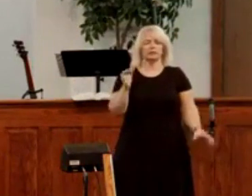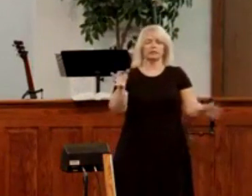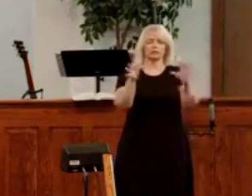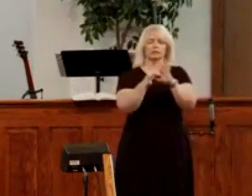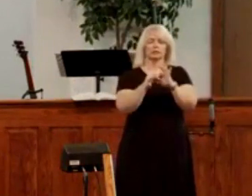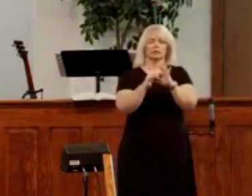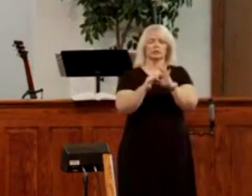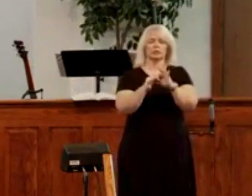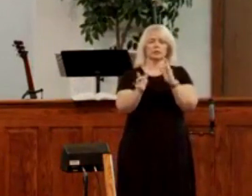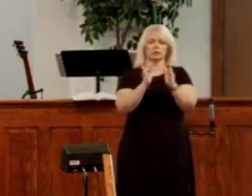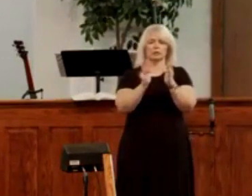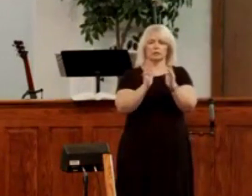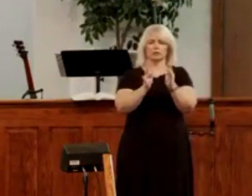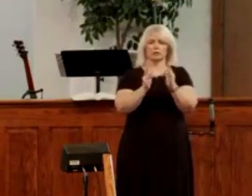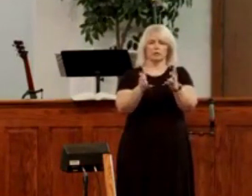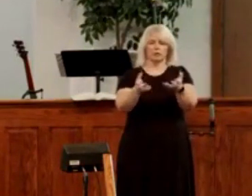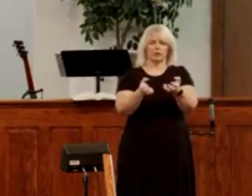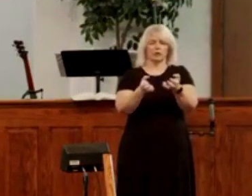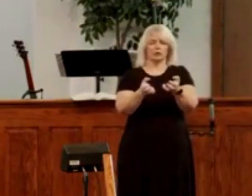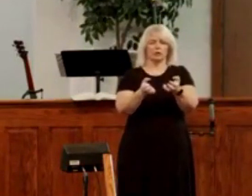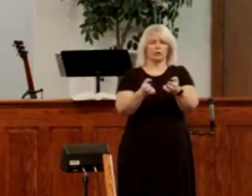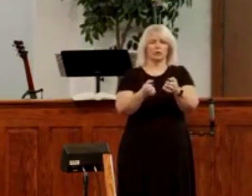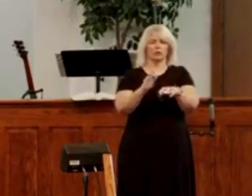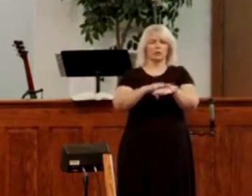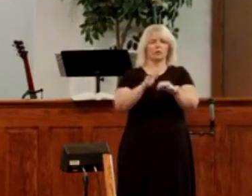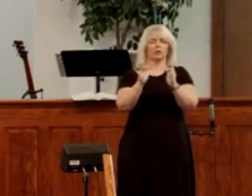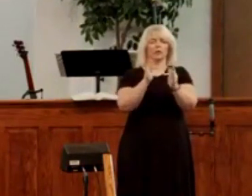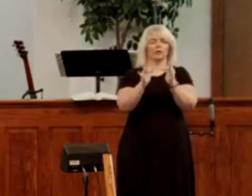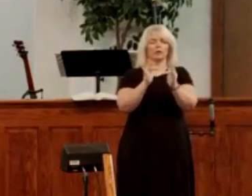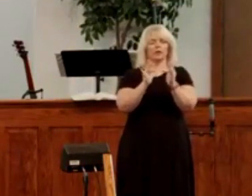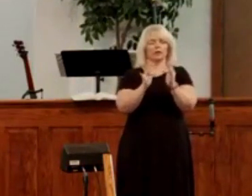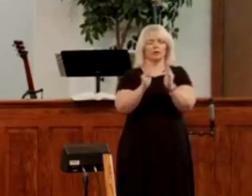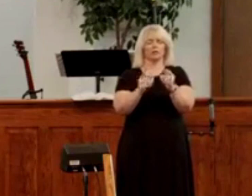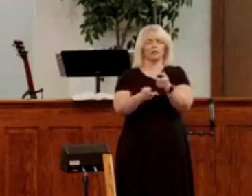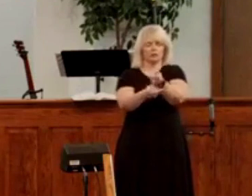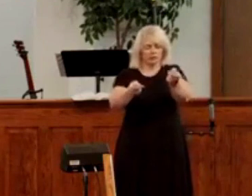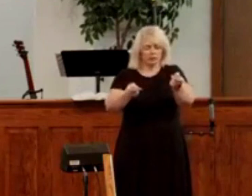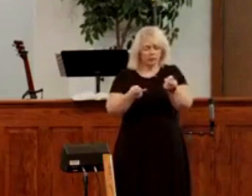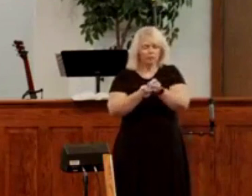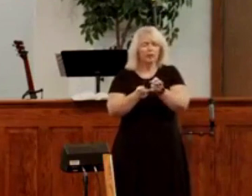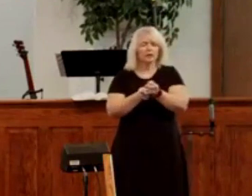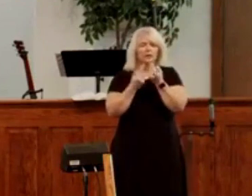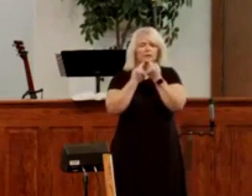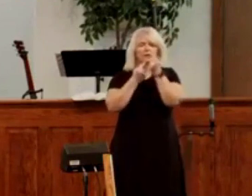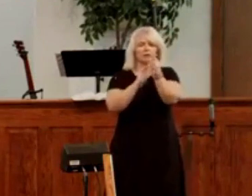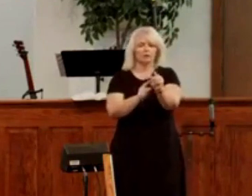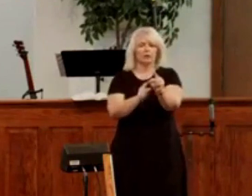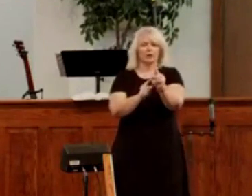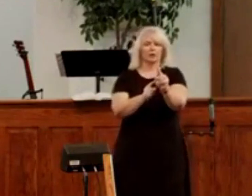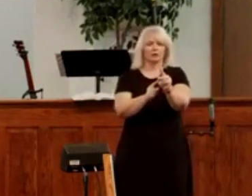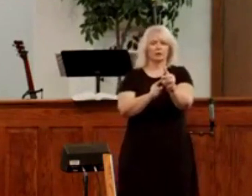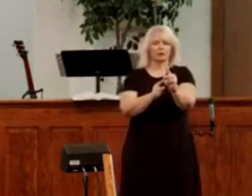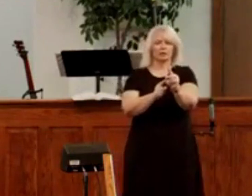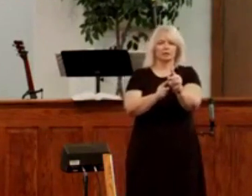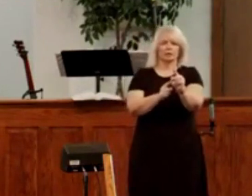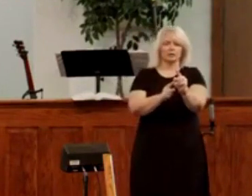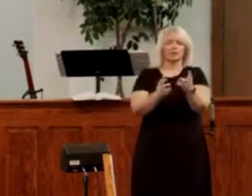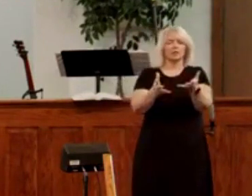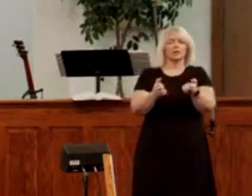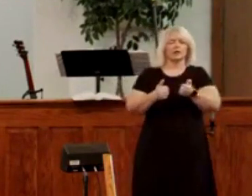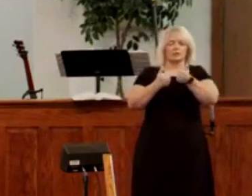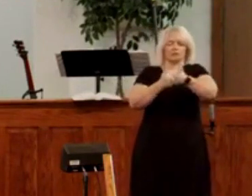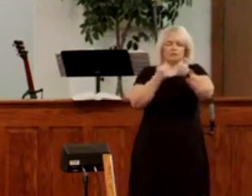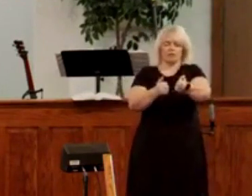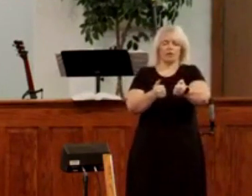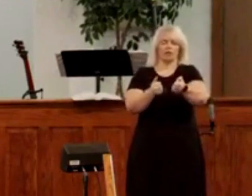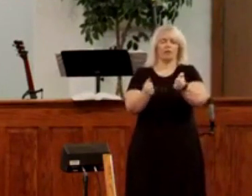online or you'd rather do this, at WinfieldBaptistChurch.com, there's a link at the top for response card. We would love to connect with you and follow up with you, answer any